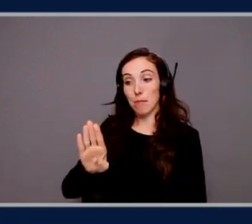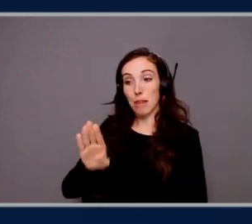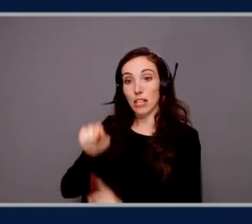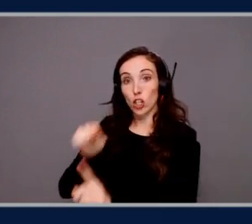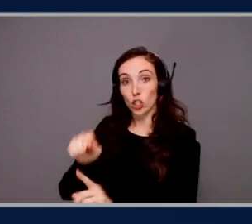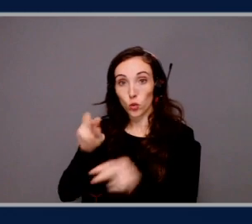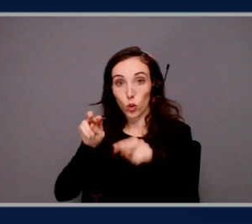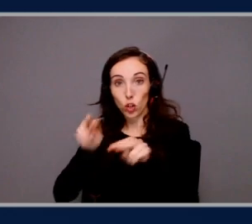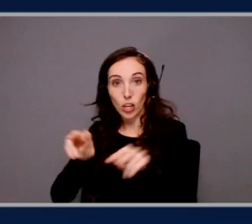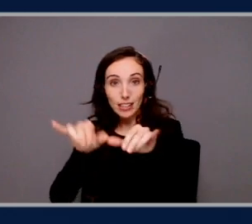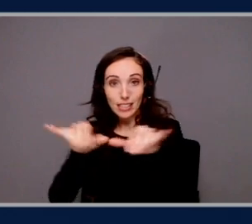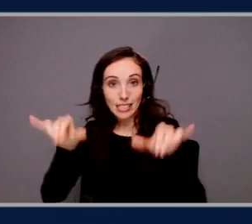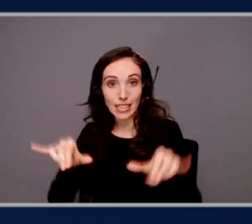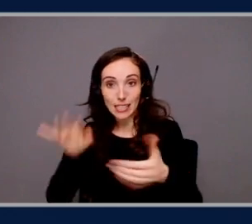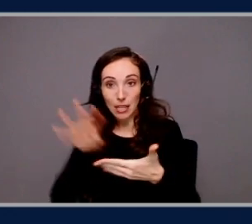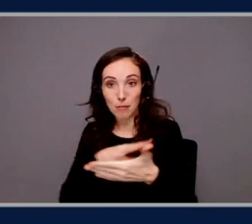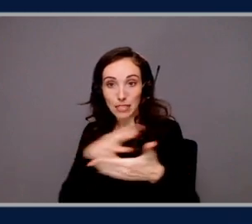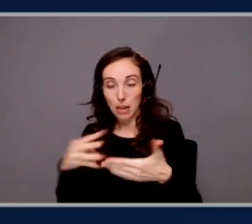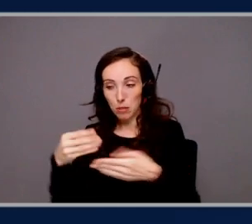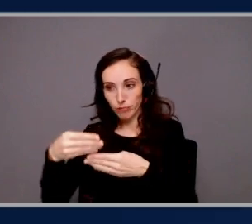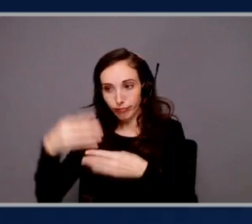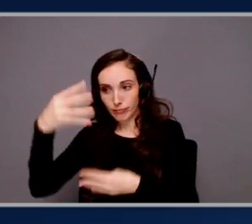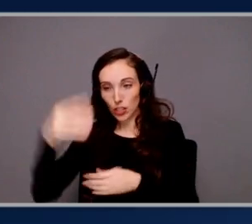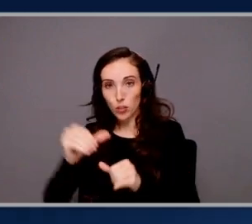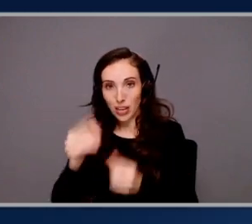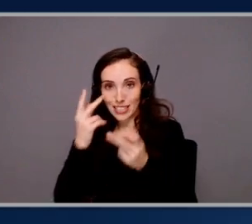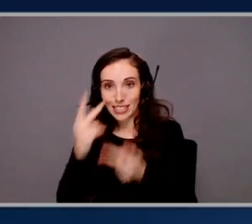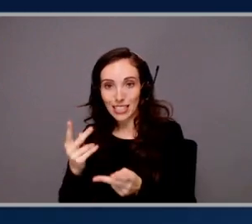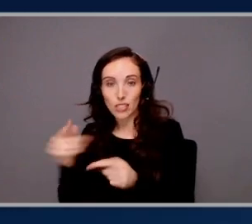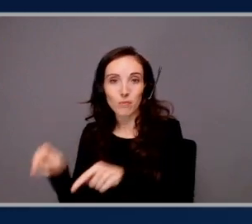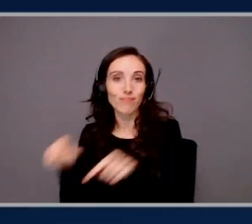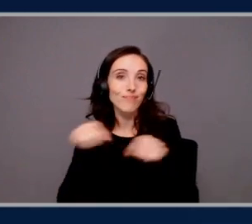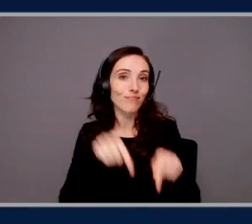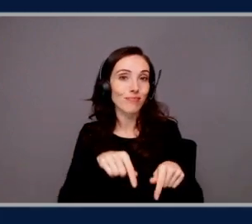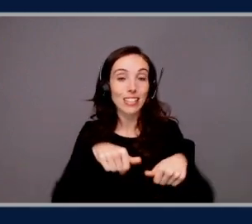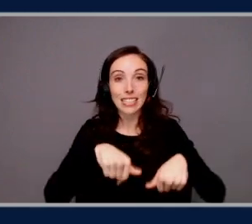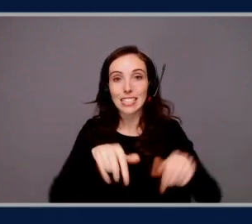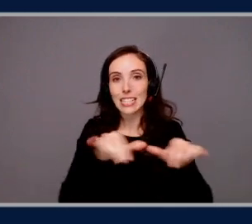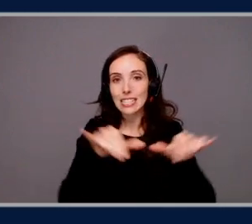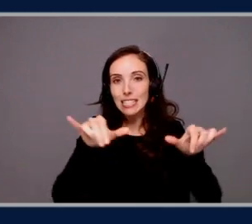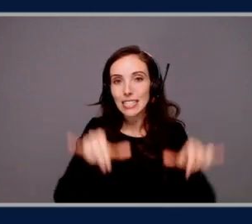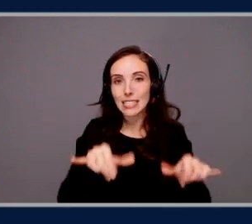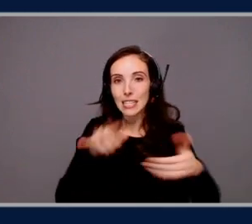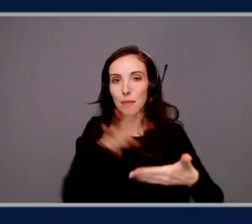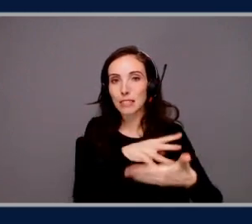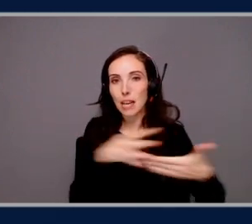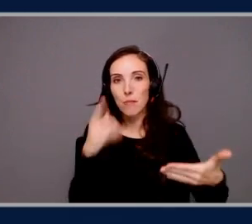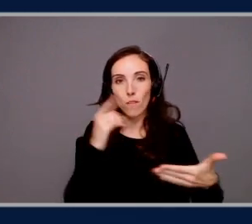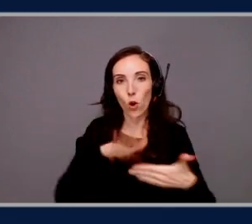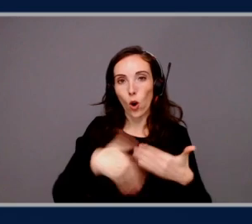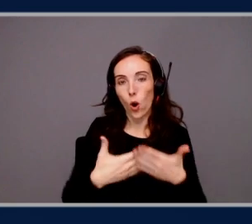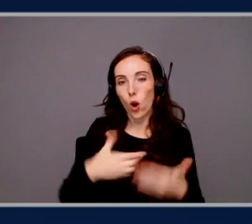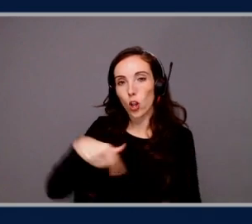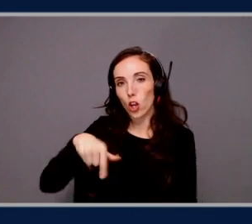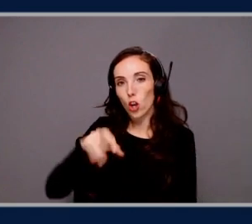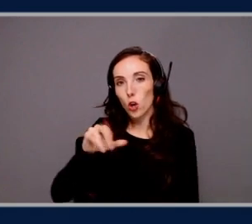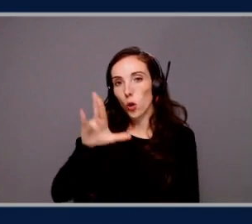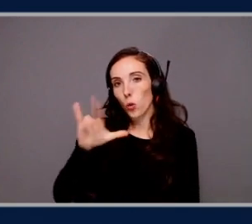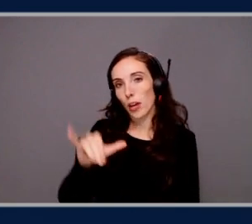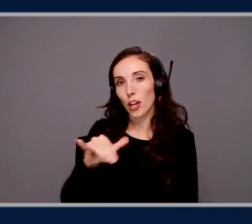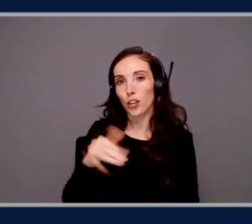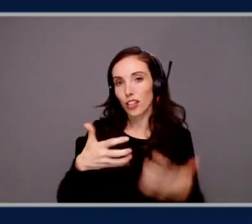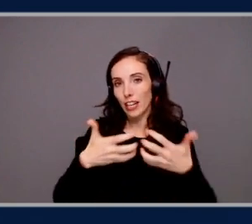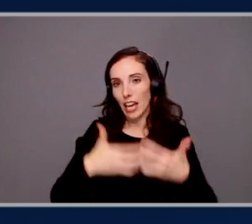you'll be able to see all the databases and tables. This is the system table for all your query engines. They once connect to it, they will be able to discover all the data based